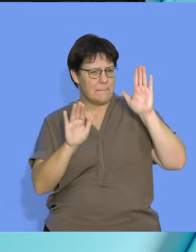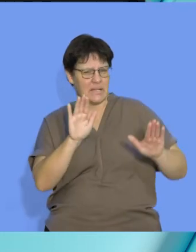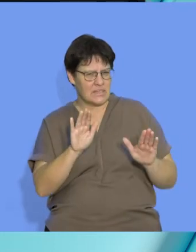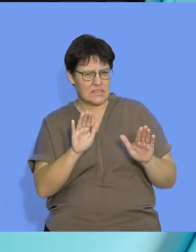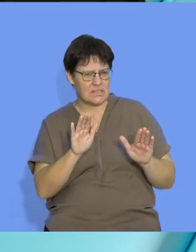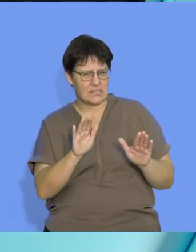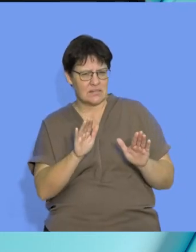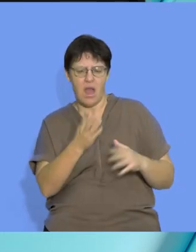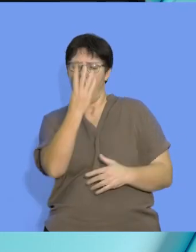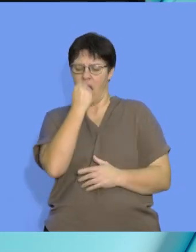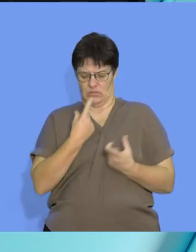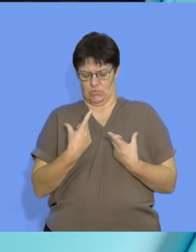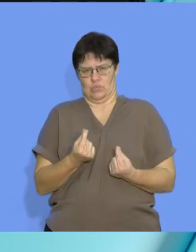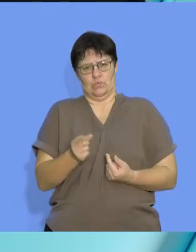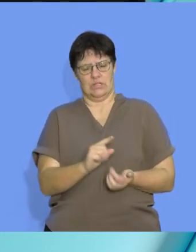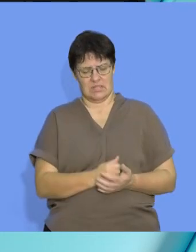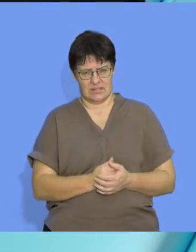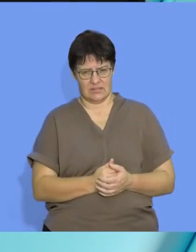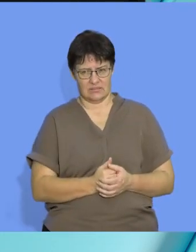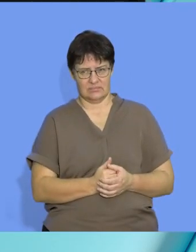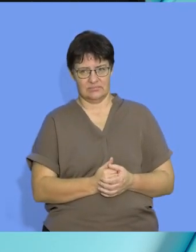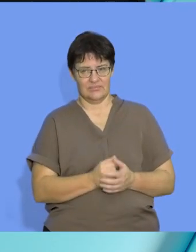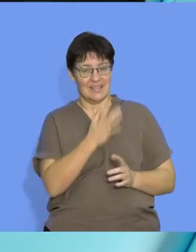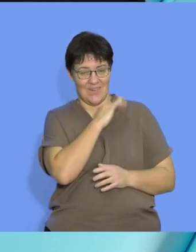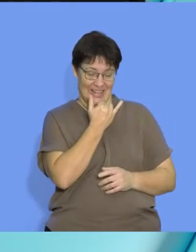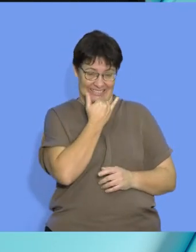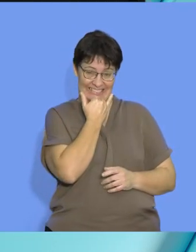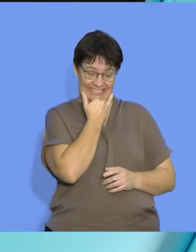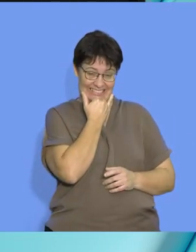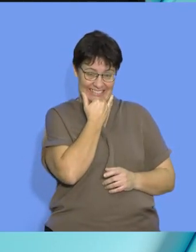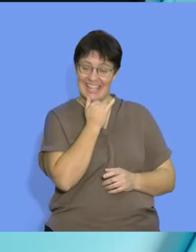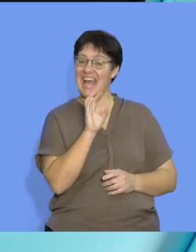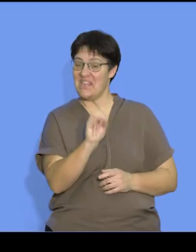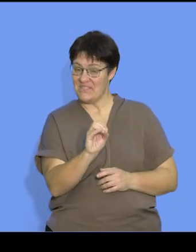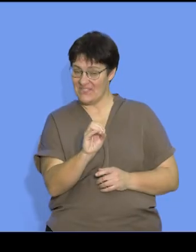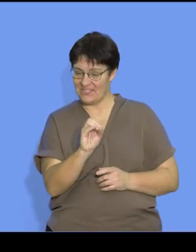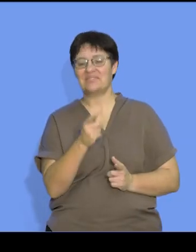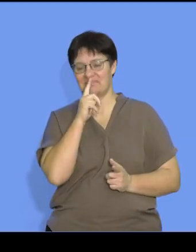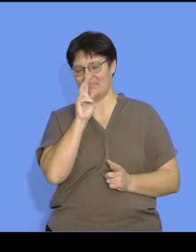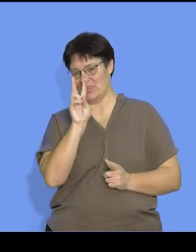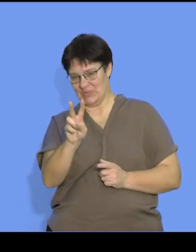to be asking me. So while we are all smiling, let's look at it.